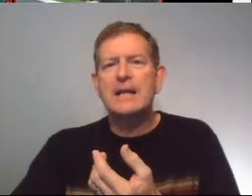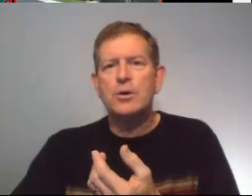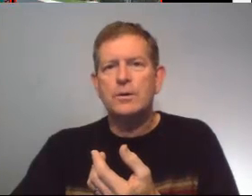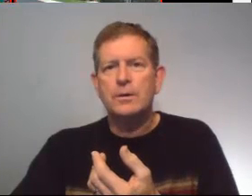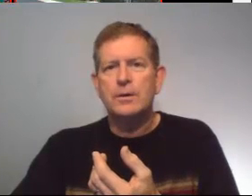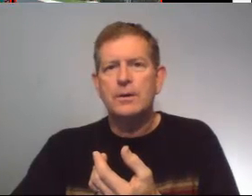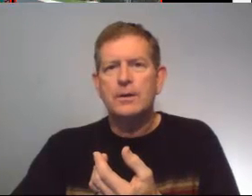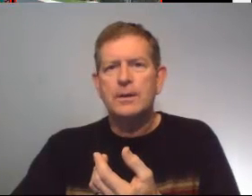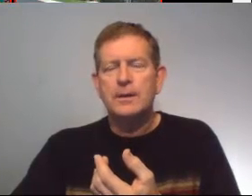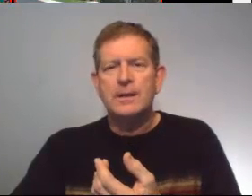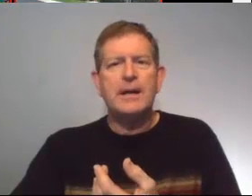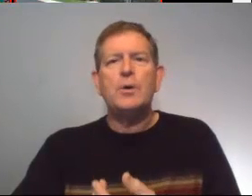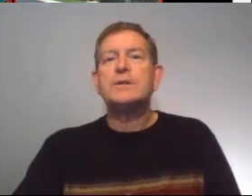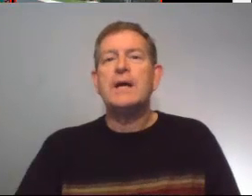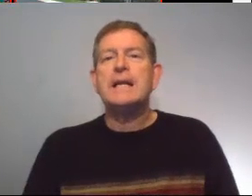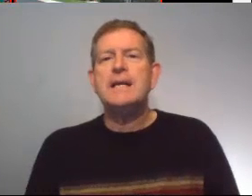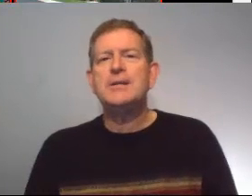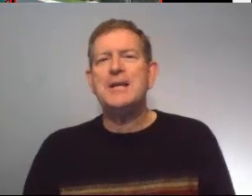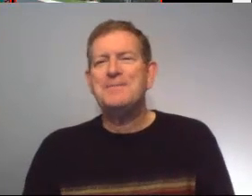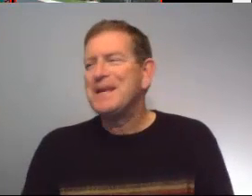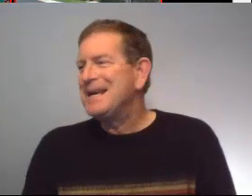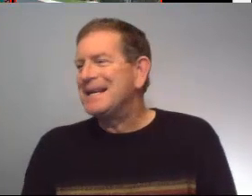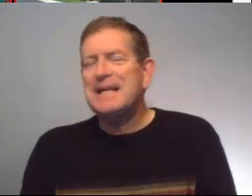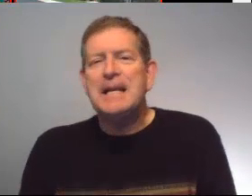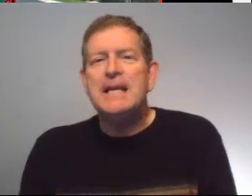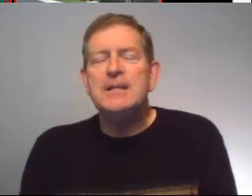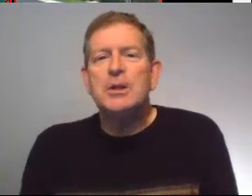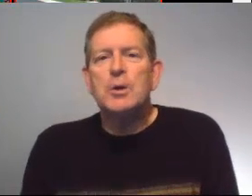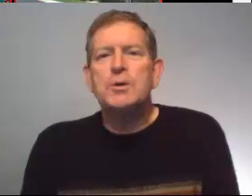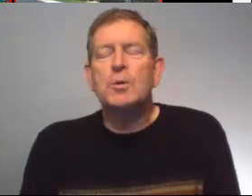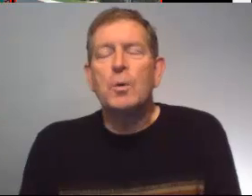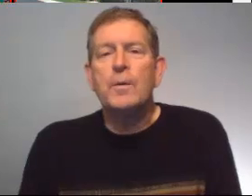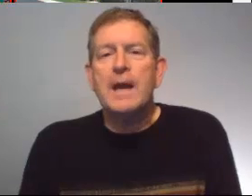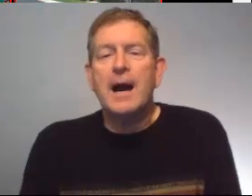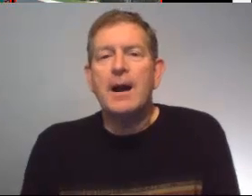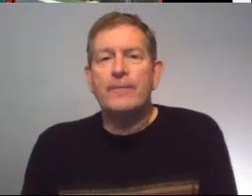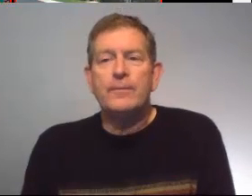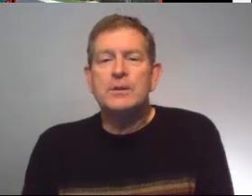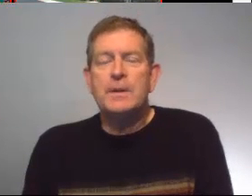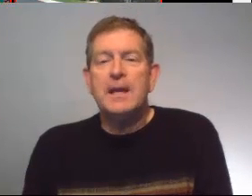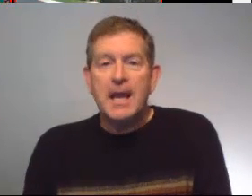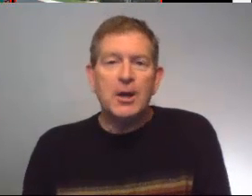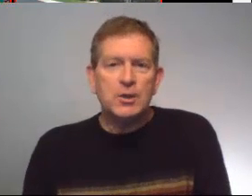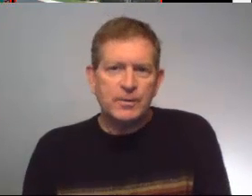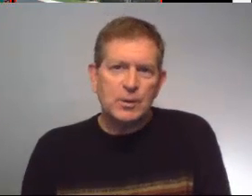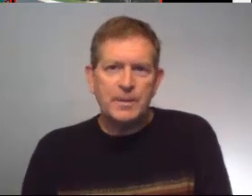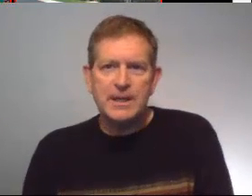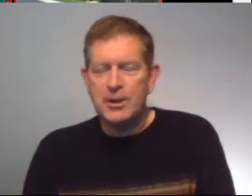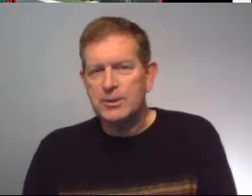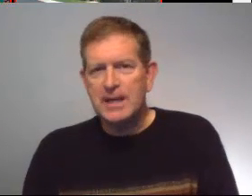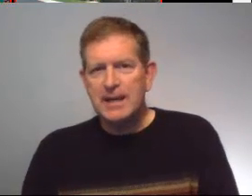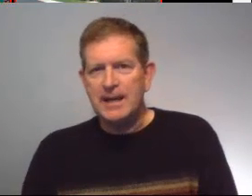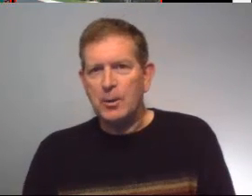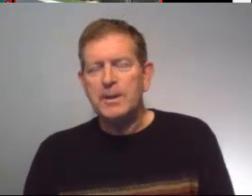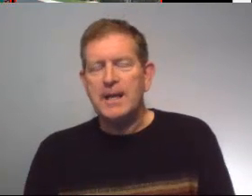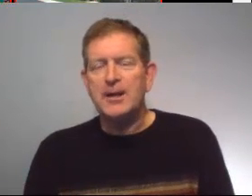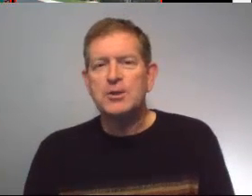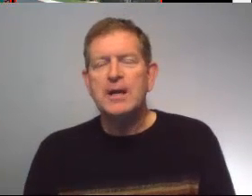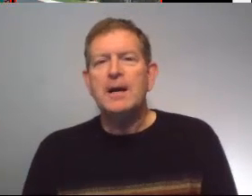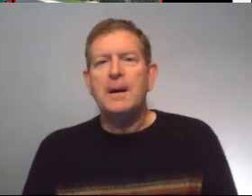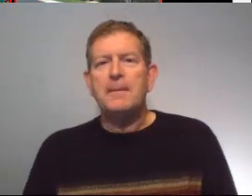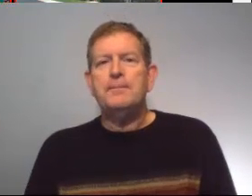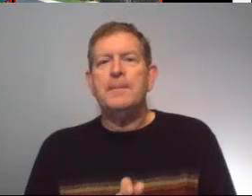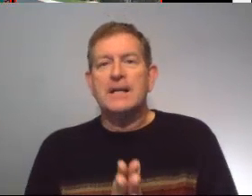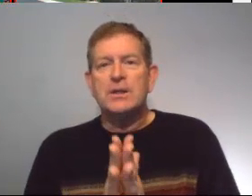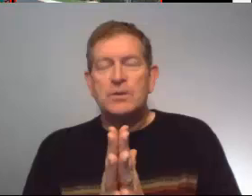La radio. Now I know it's not easy. It's not easy to learn to roll the R after you've been speaking English for so many years, and only